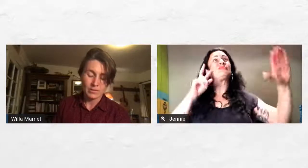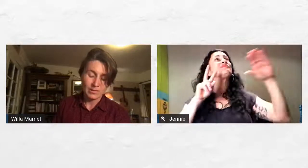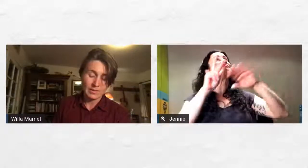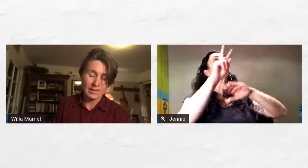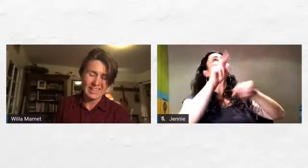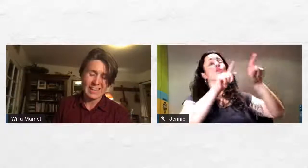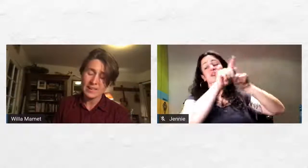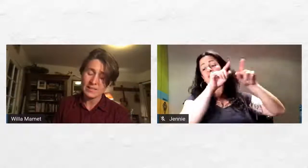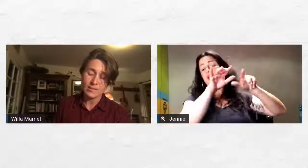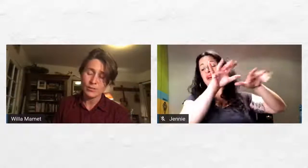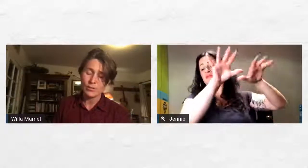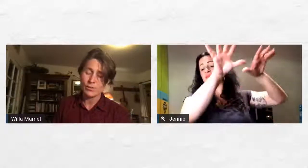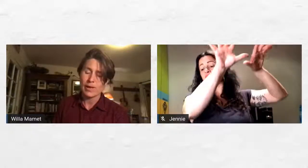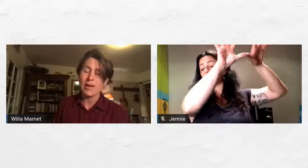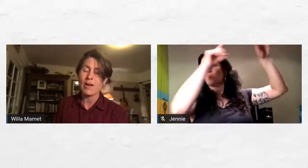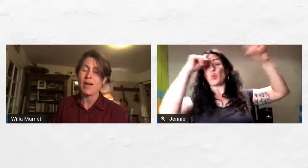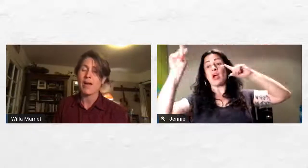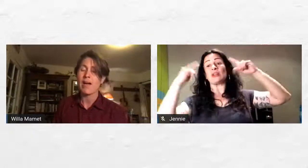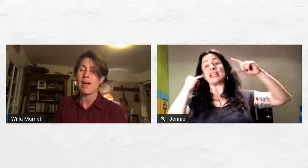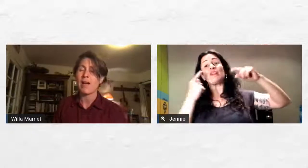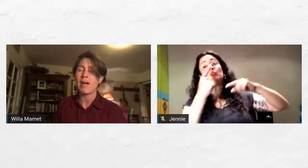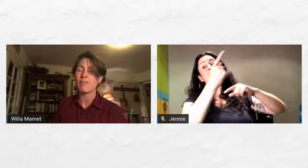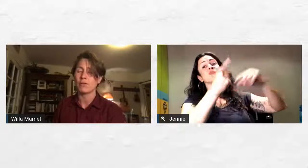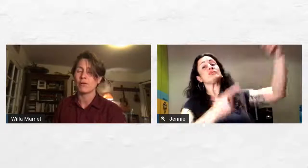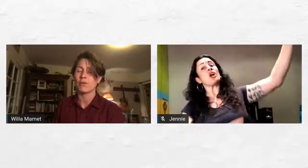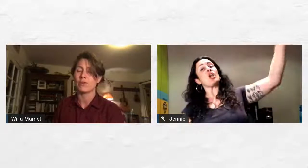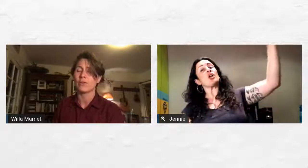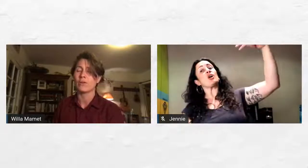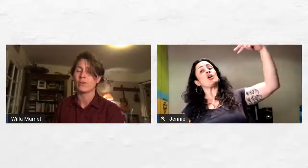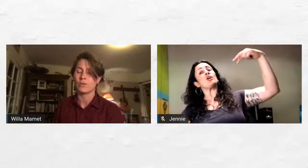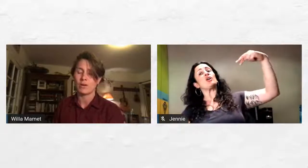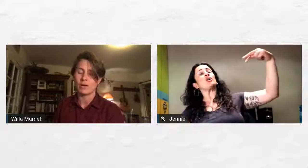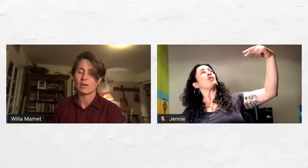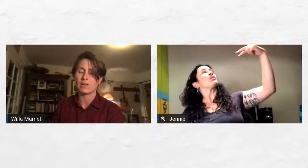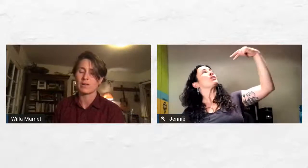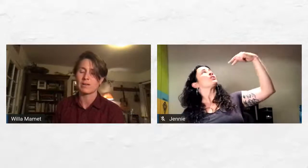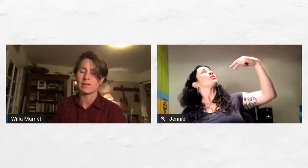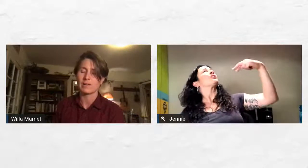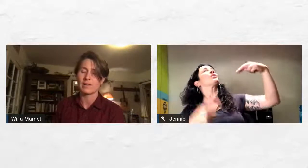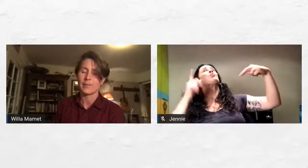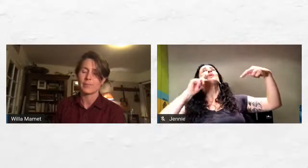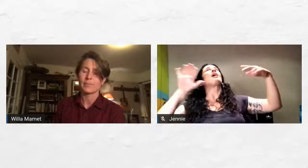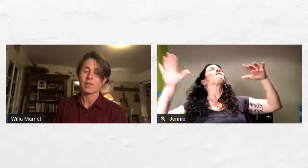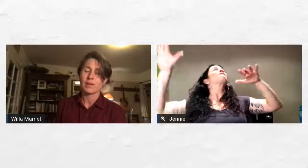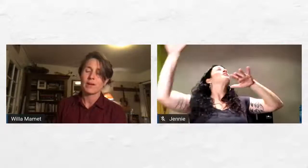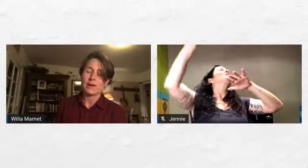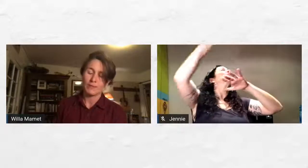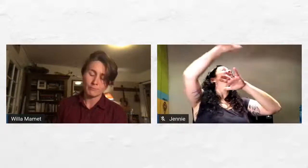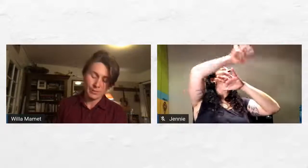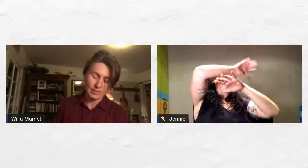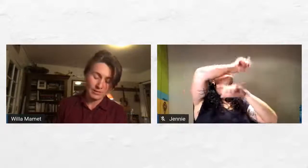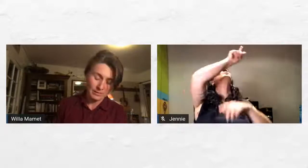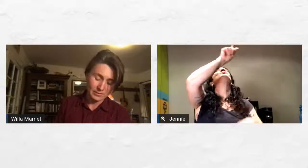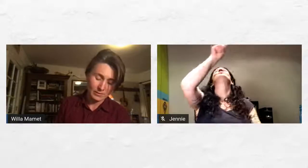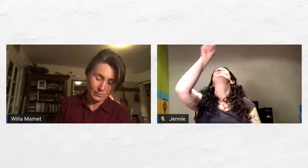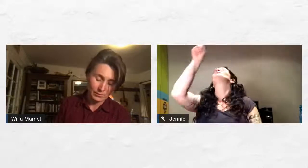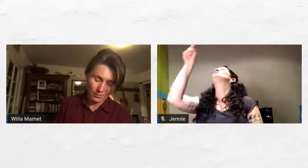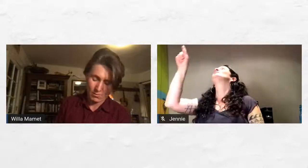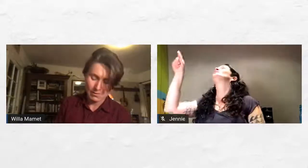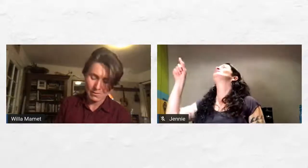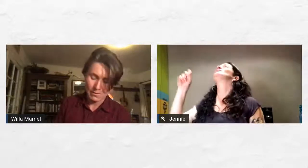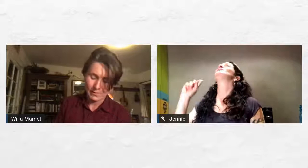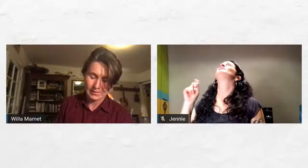You see it too wherever you are. I've been